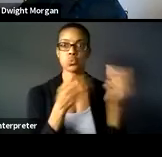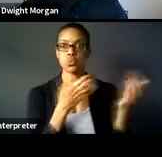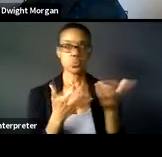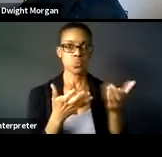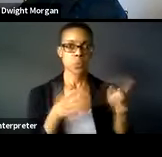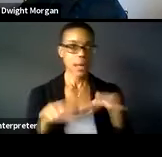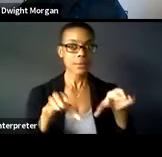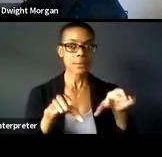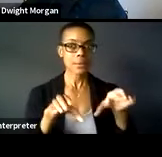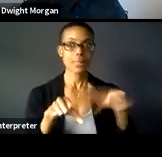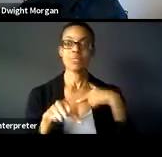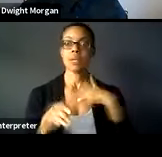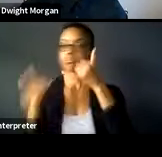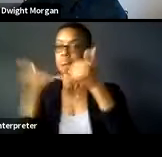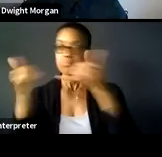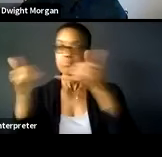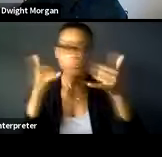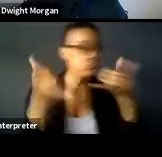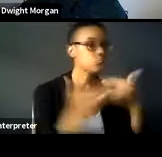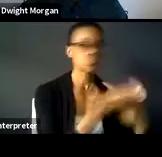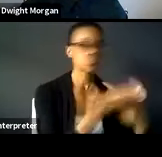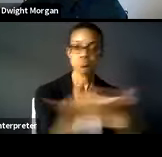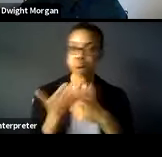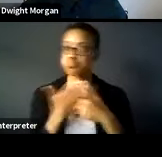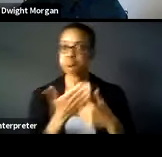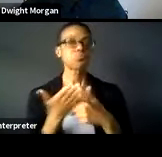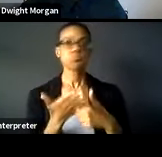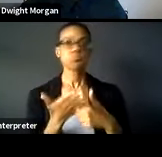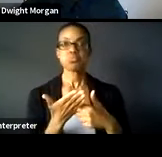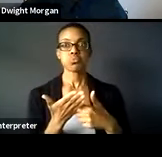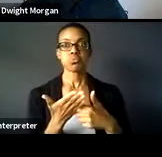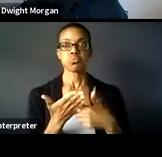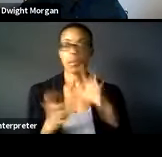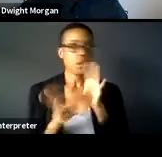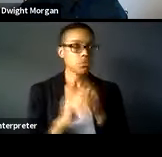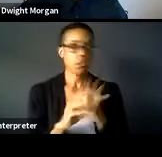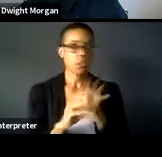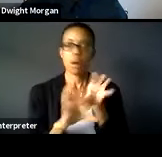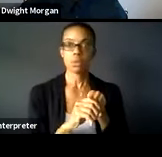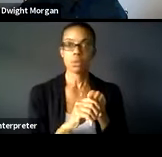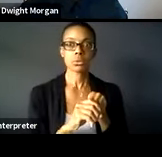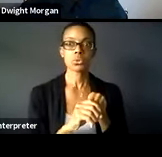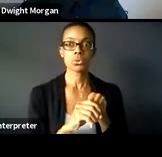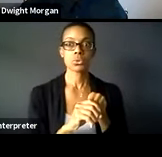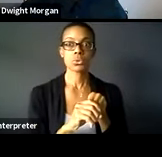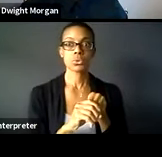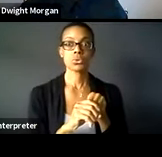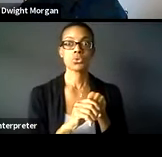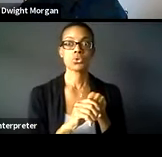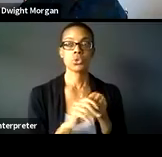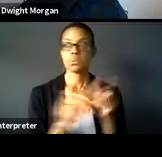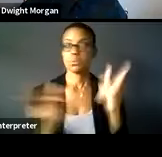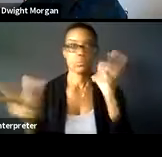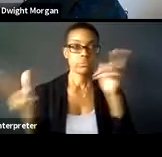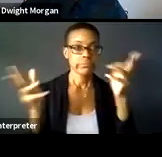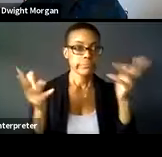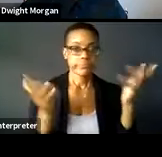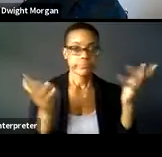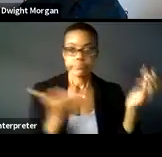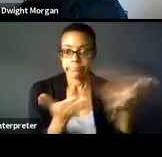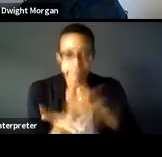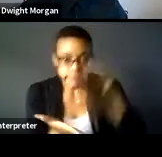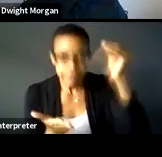on many calls and conversations because I am engaged in that way and finding out what is going to look